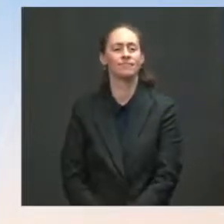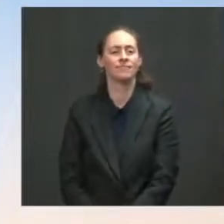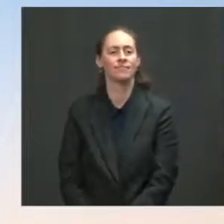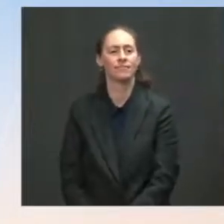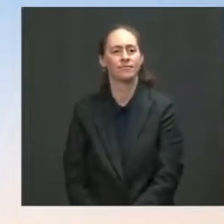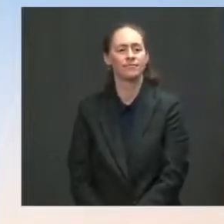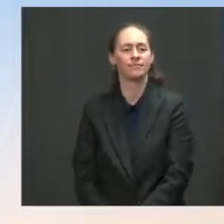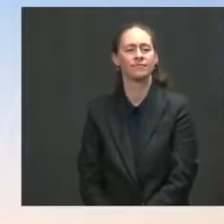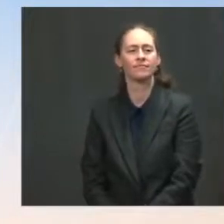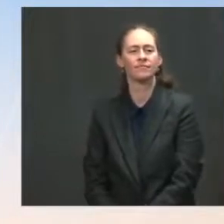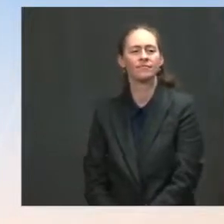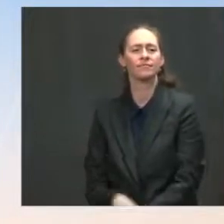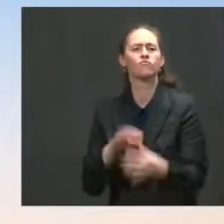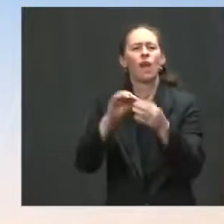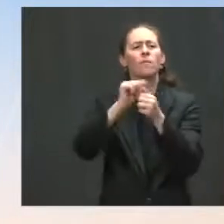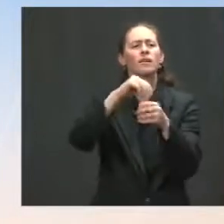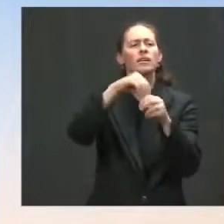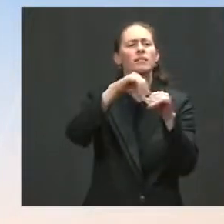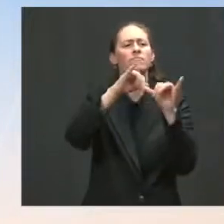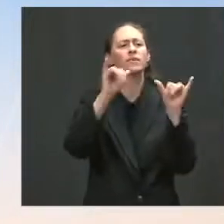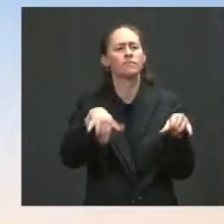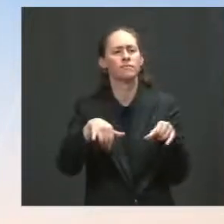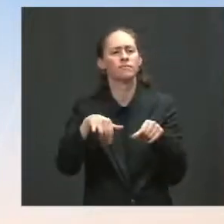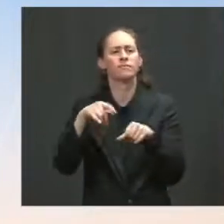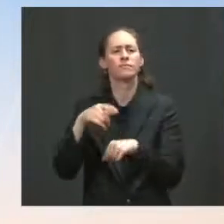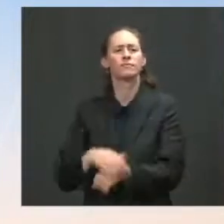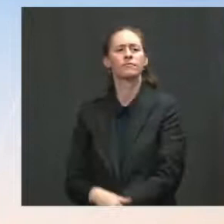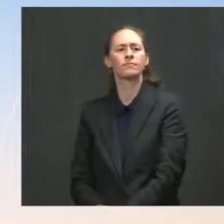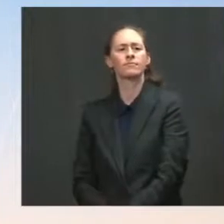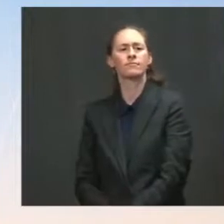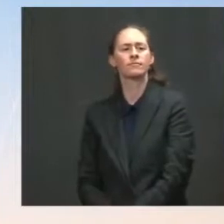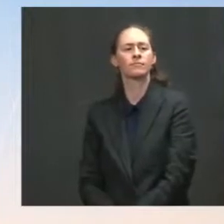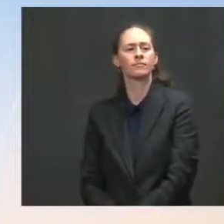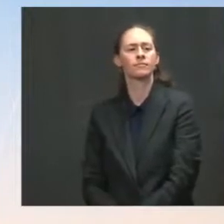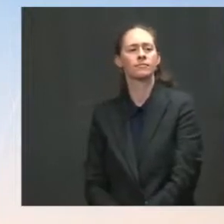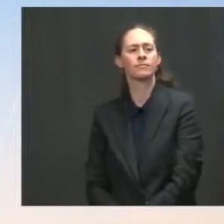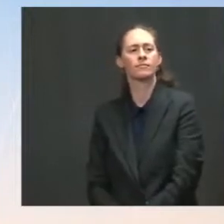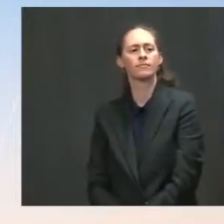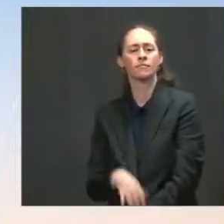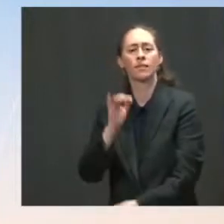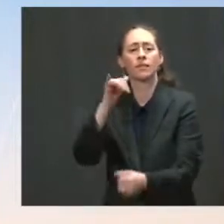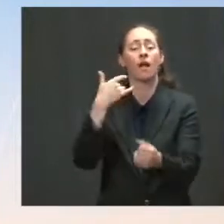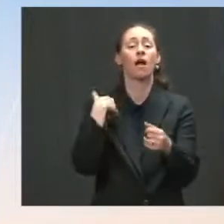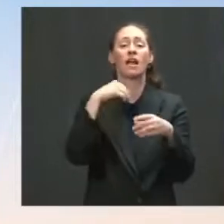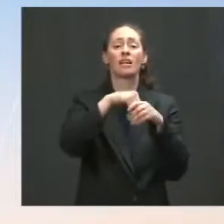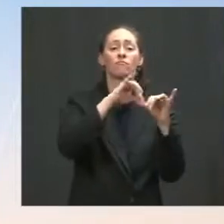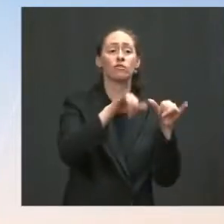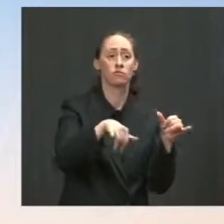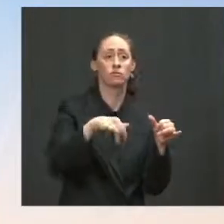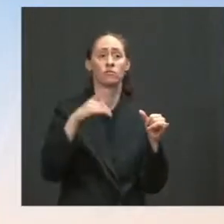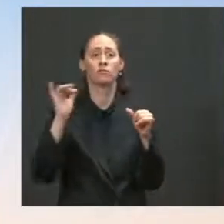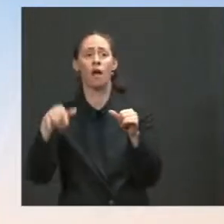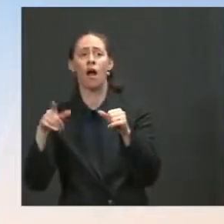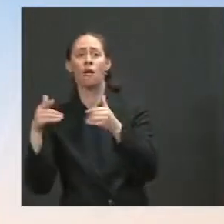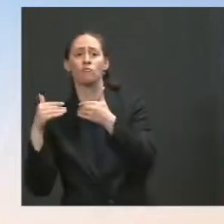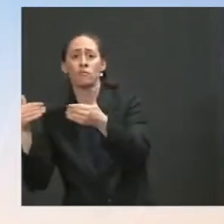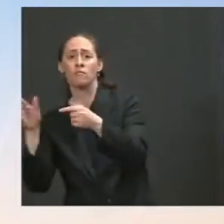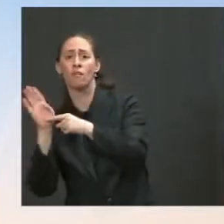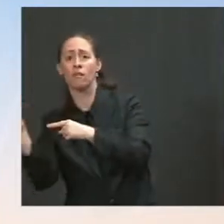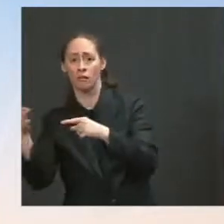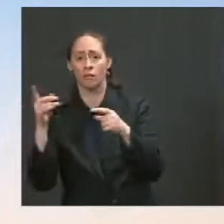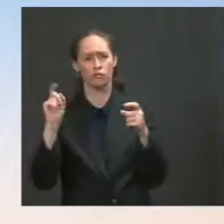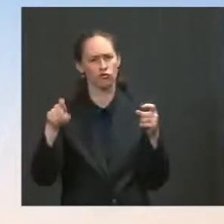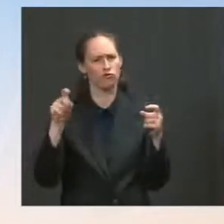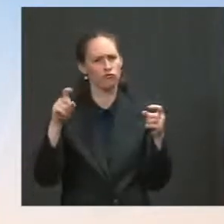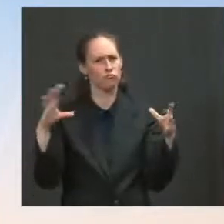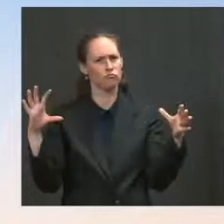the reconciliation bill and the infrastructure bill should be connected. Which bill would the president like to see on his desk first, the bipartisan infrastructure bill or